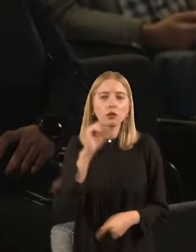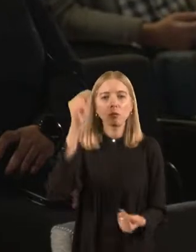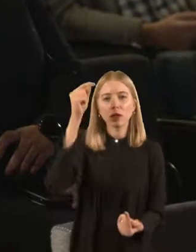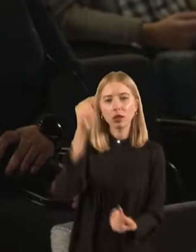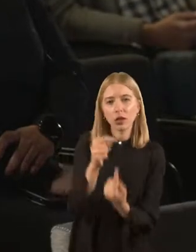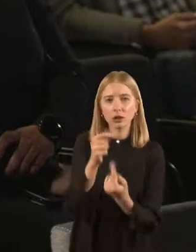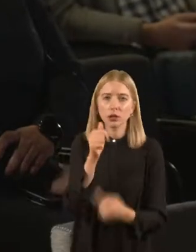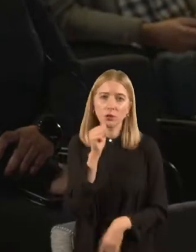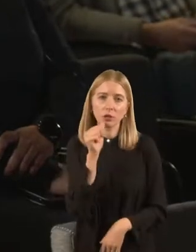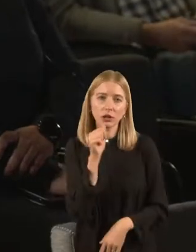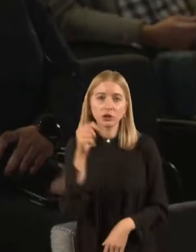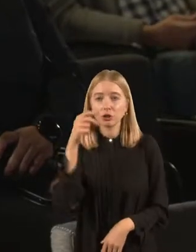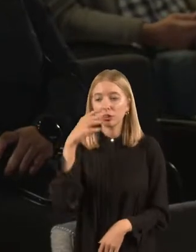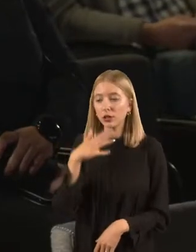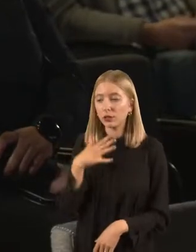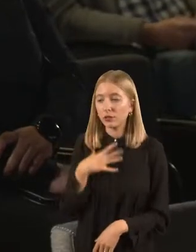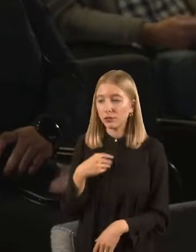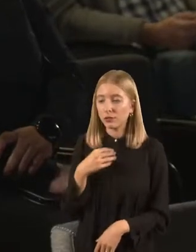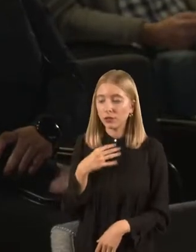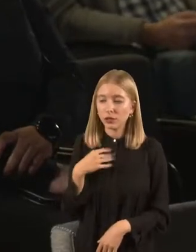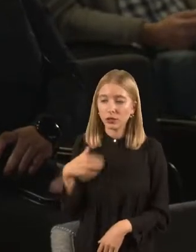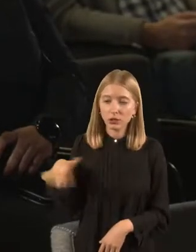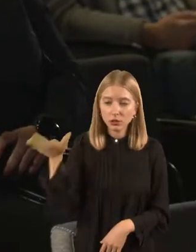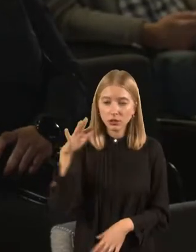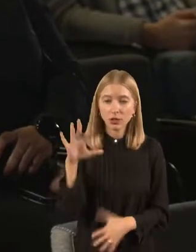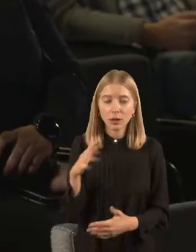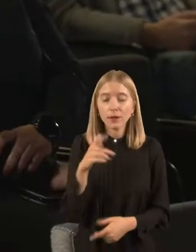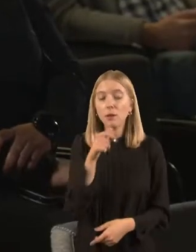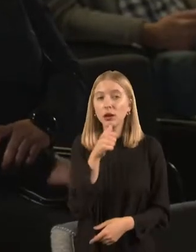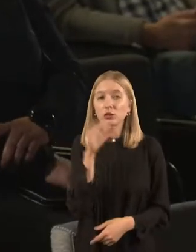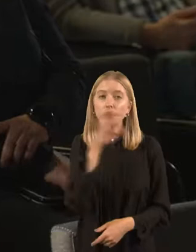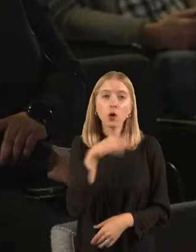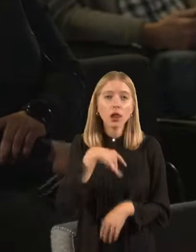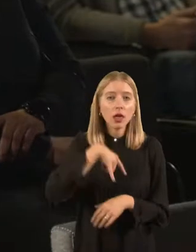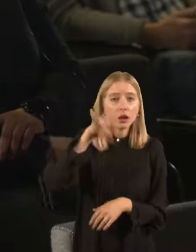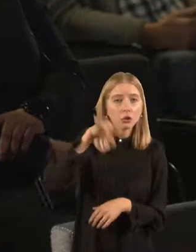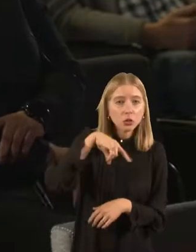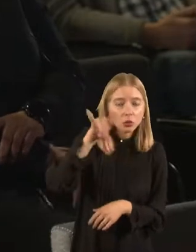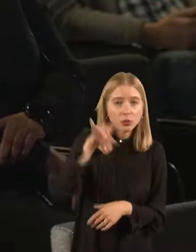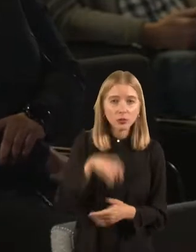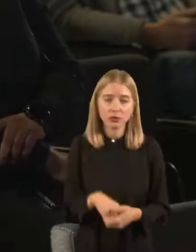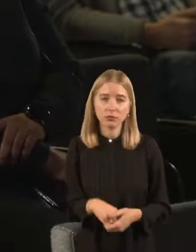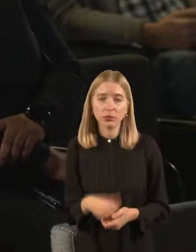Vilnius, let's put Vilnius aside. Let's talk about planes.